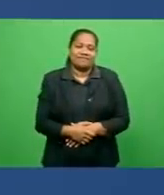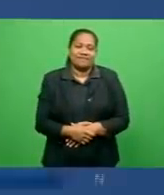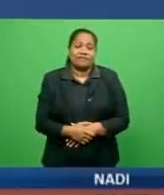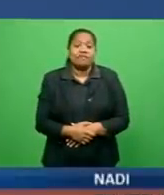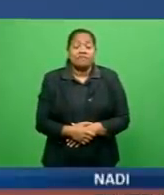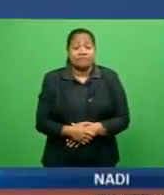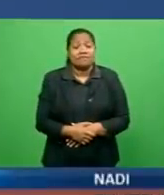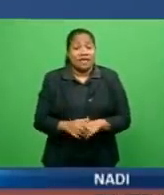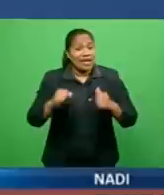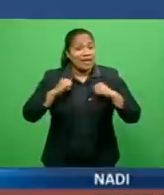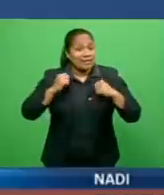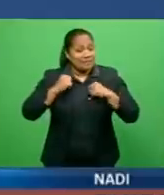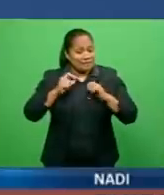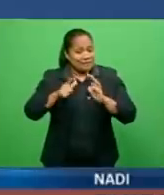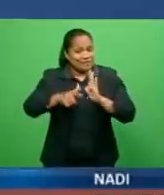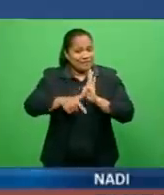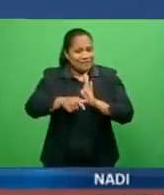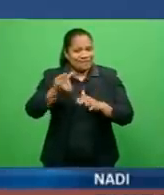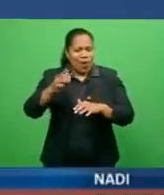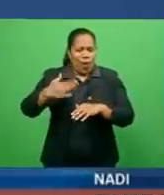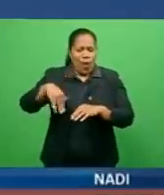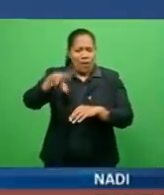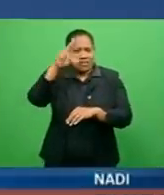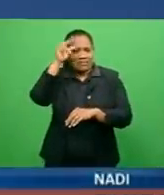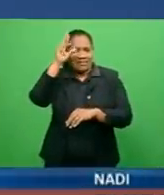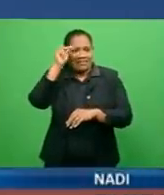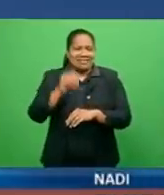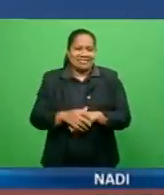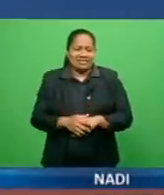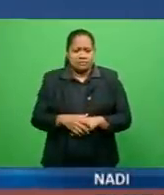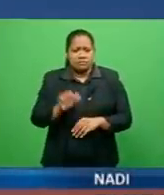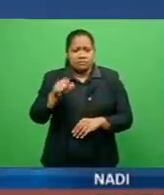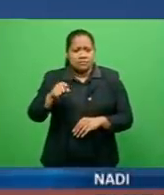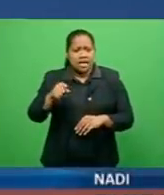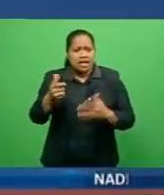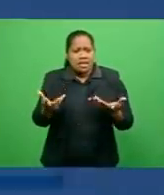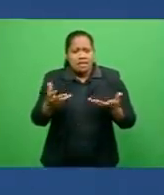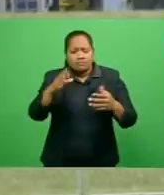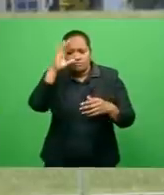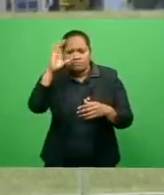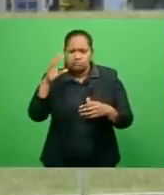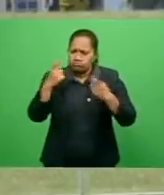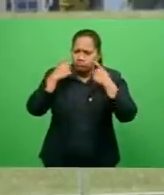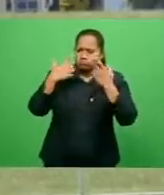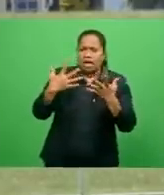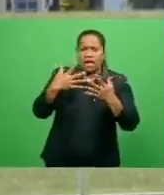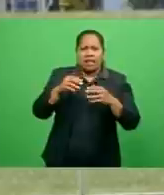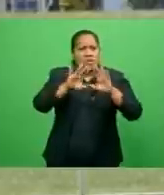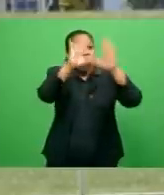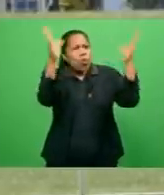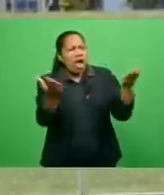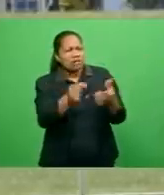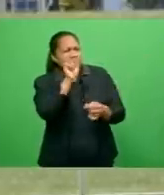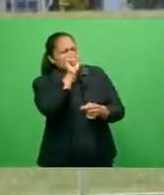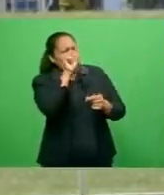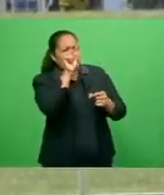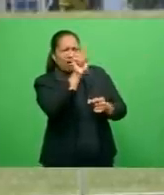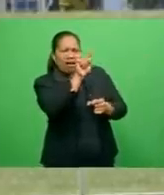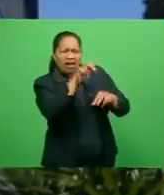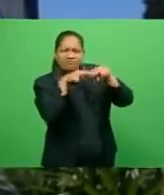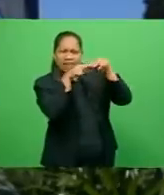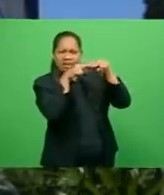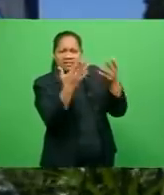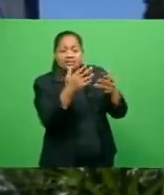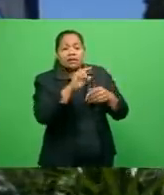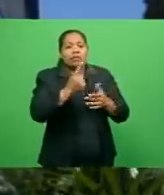It's a proud moment for every Fijian. Even though the country may appear as a dot on the world map, Fiji has punched